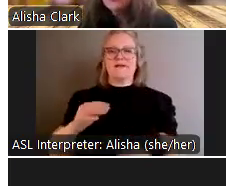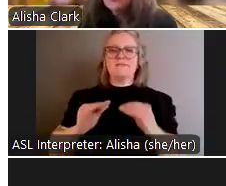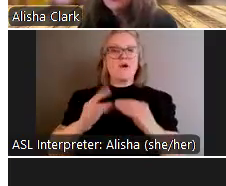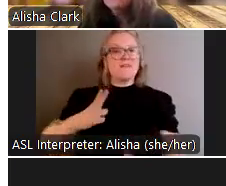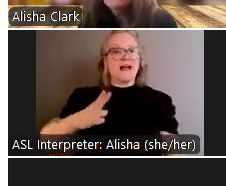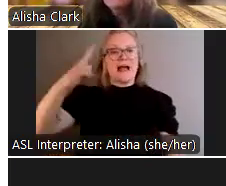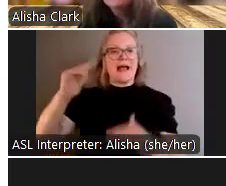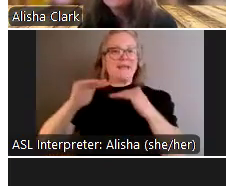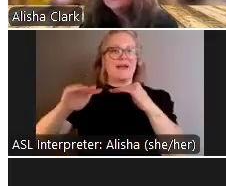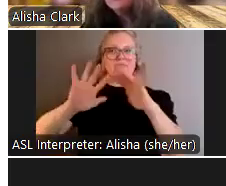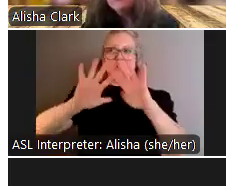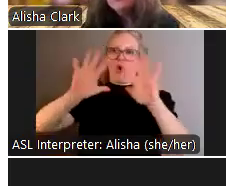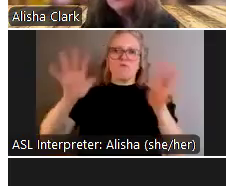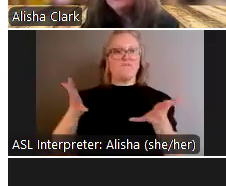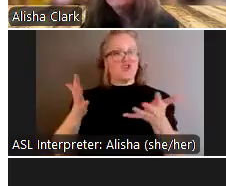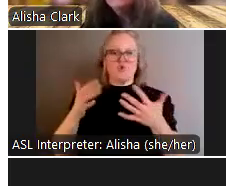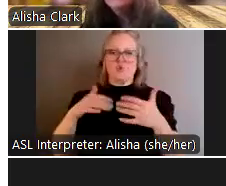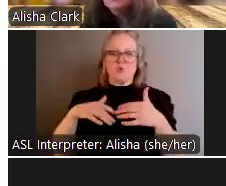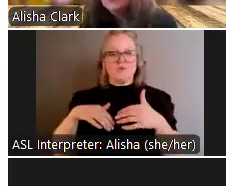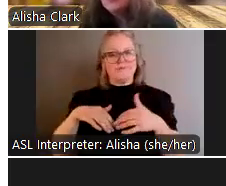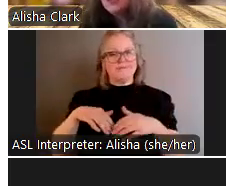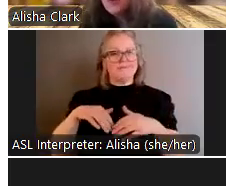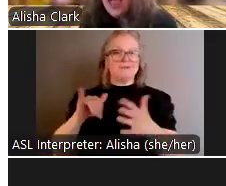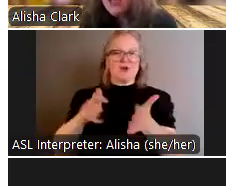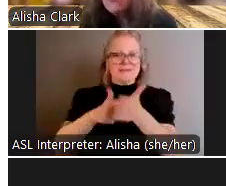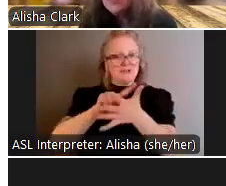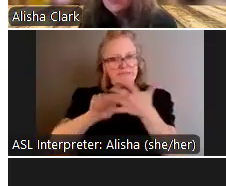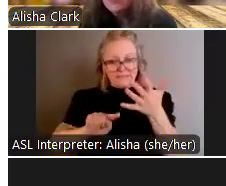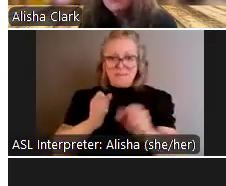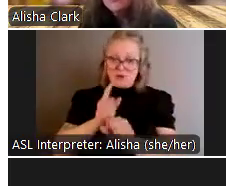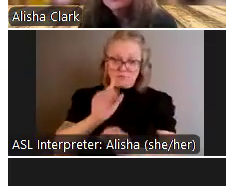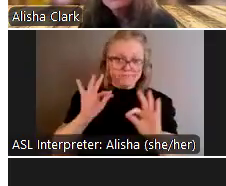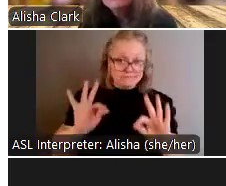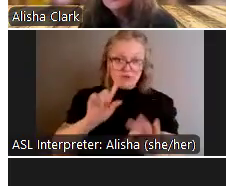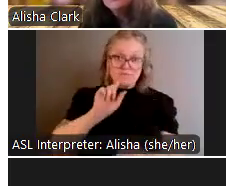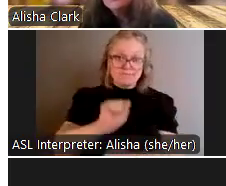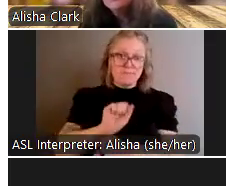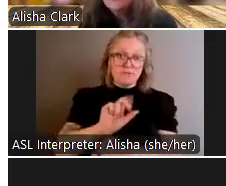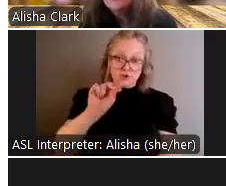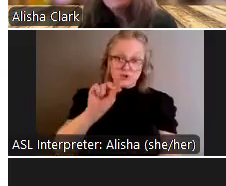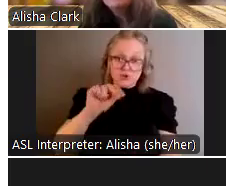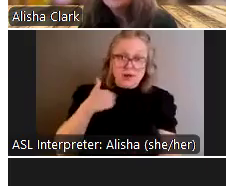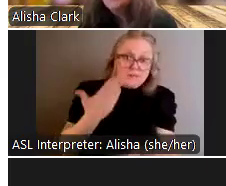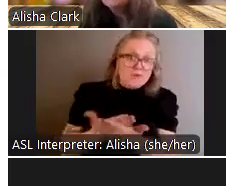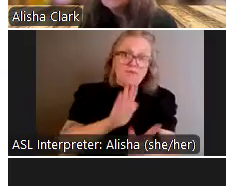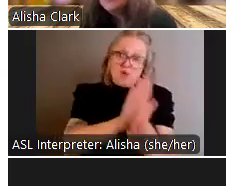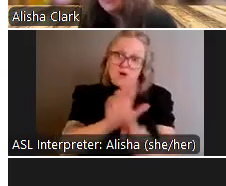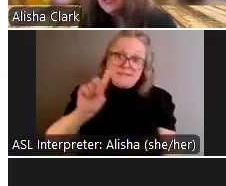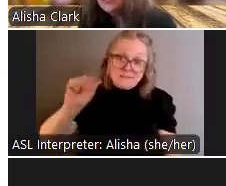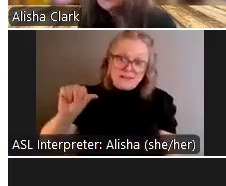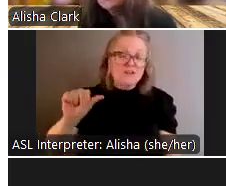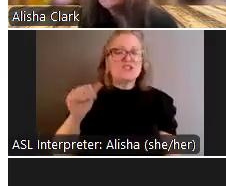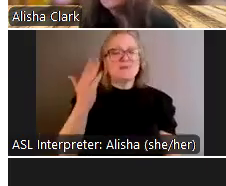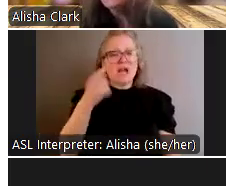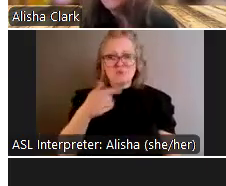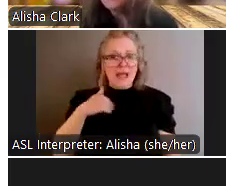have the disability that you say that you have. And just because you have a